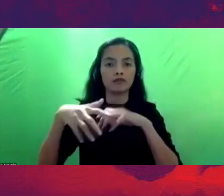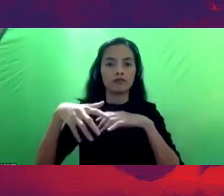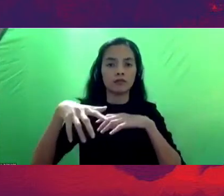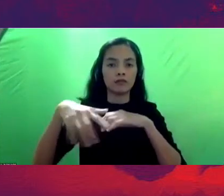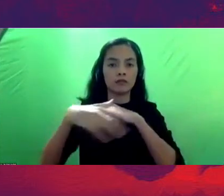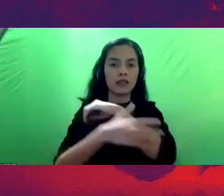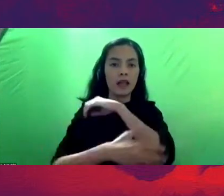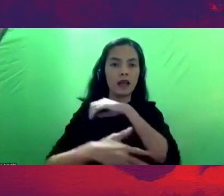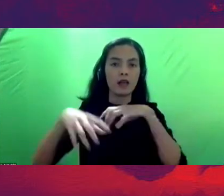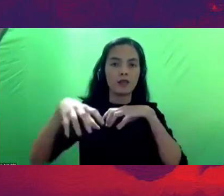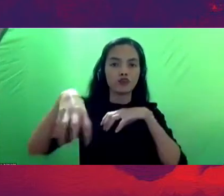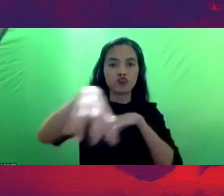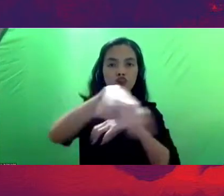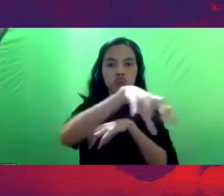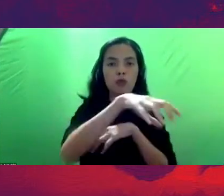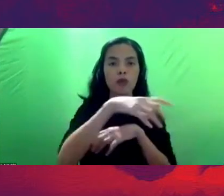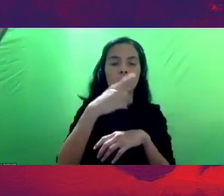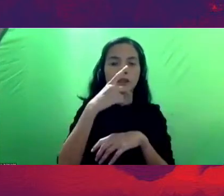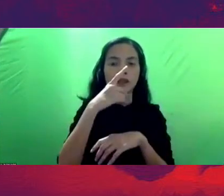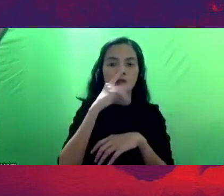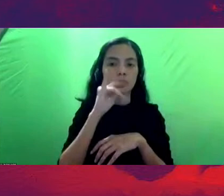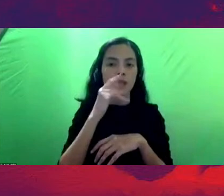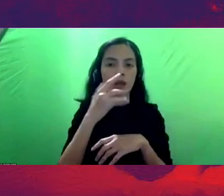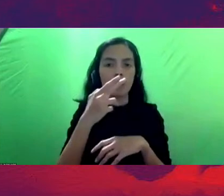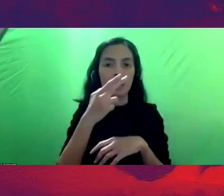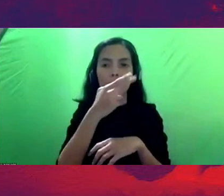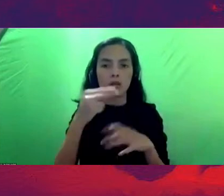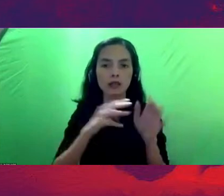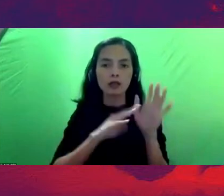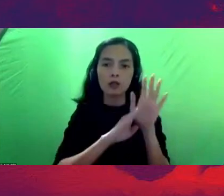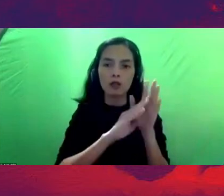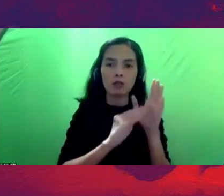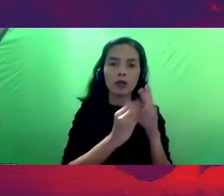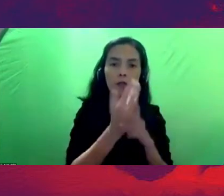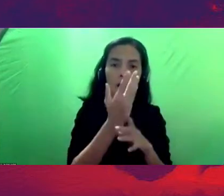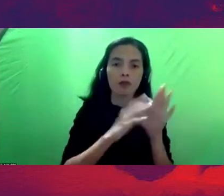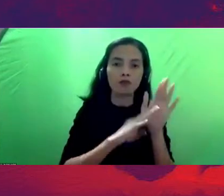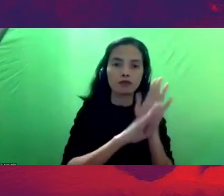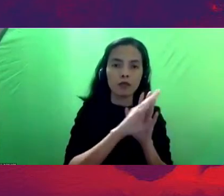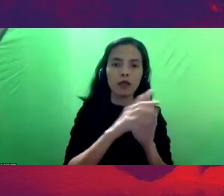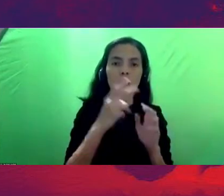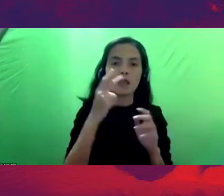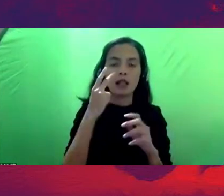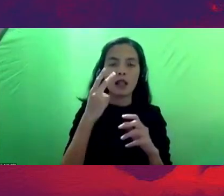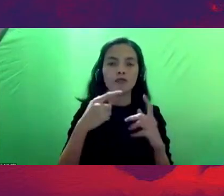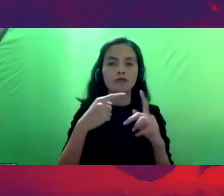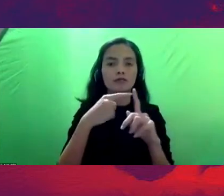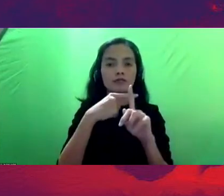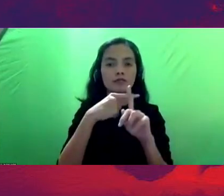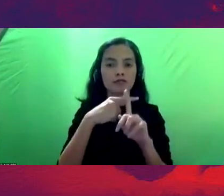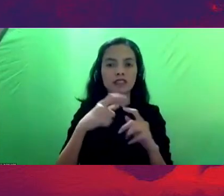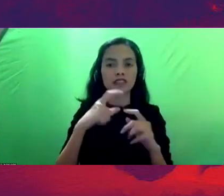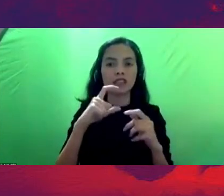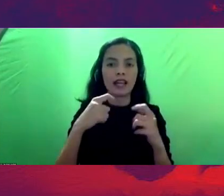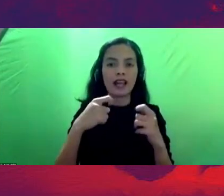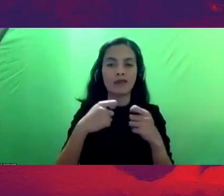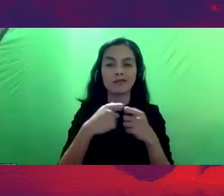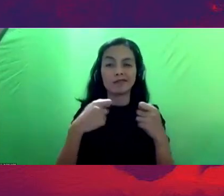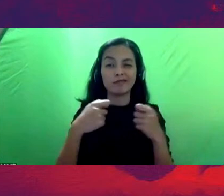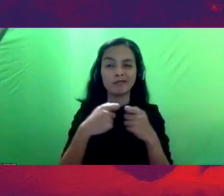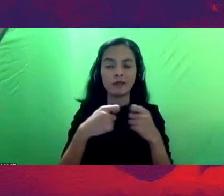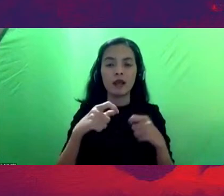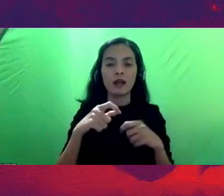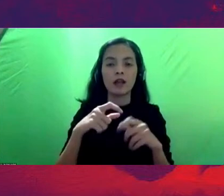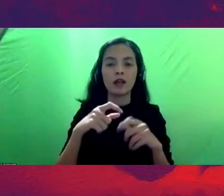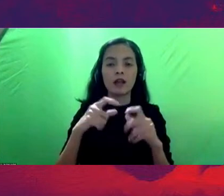the progress that has been made by Indonesia using the global poverty measure. Now, the good news is